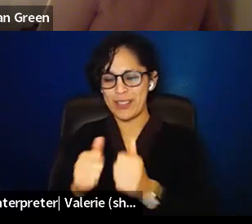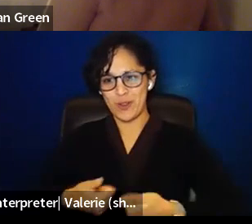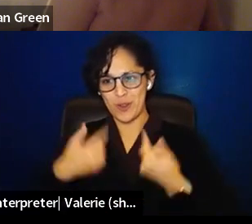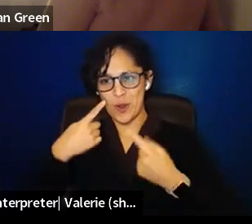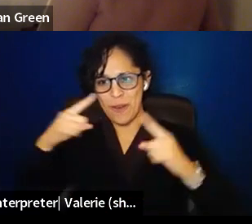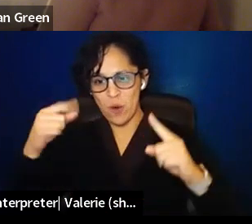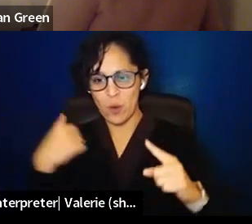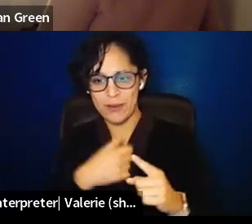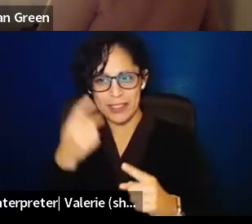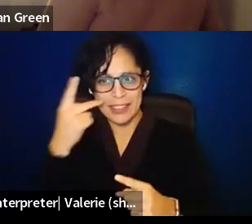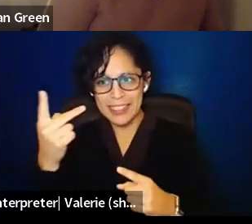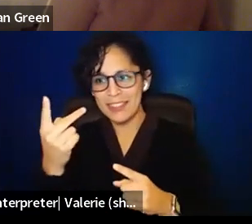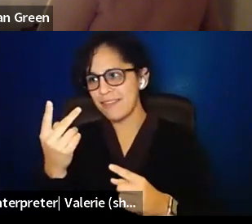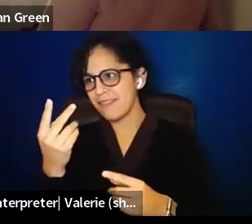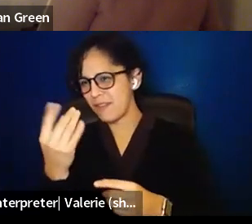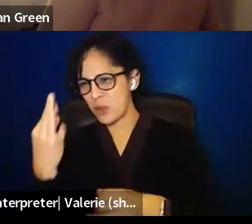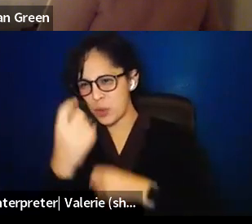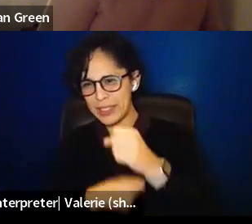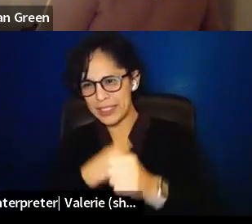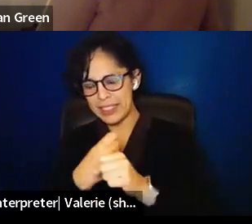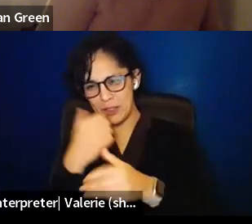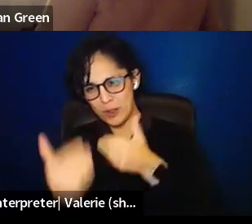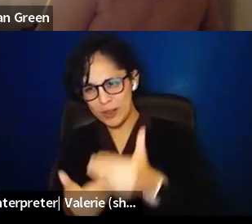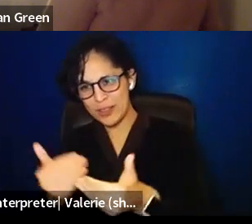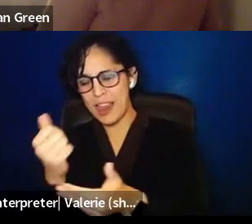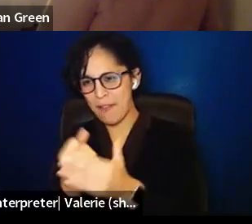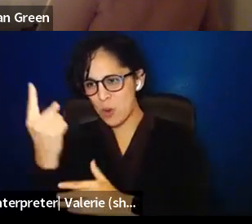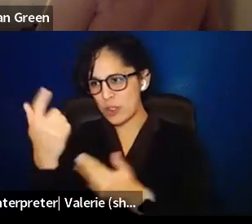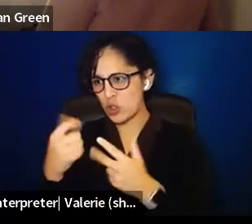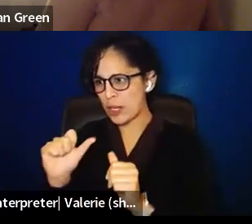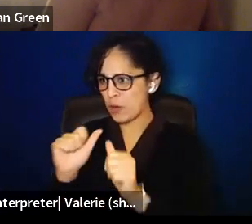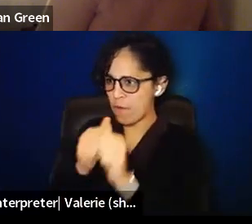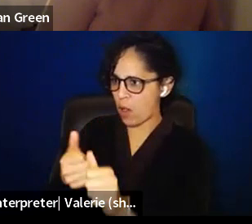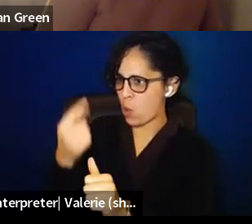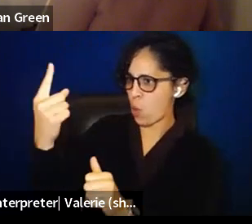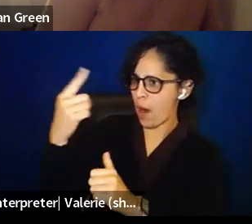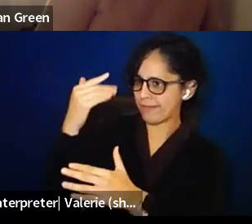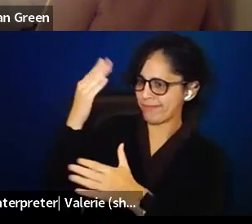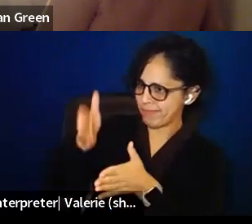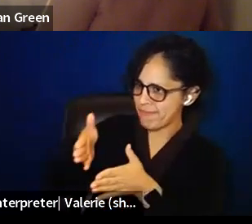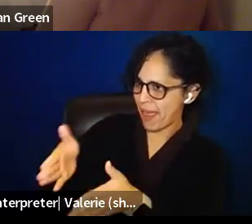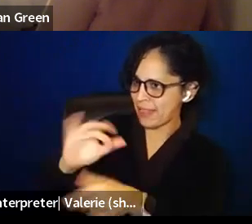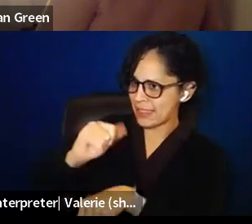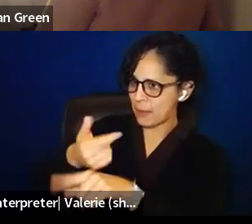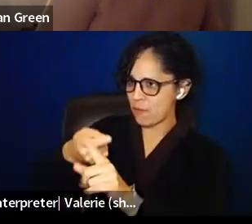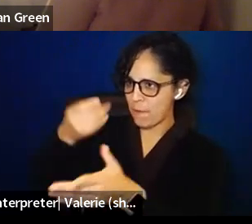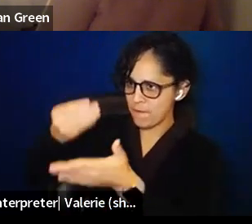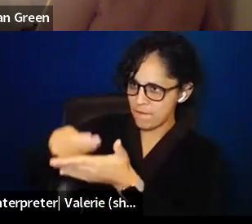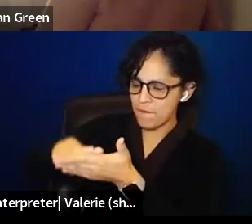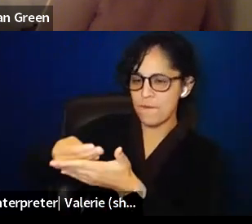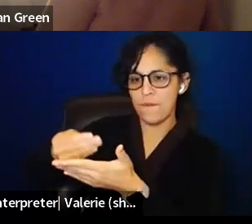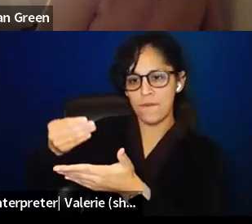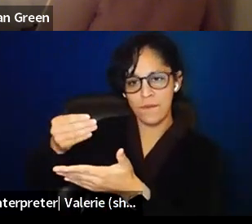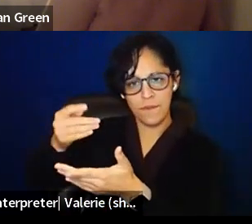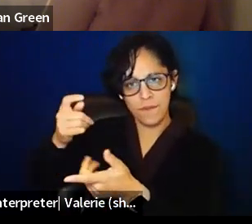this. Everyone's trying to be in these straight lines that have been established a lot by funding and funders that